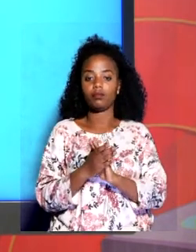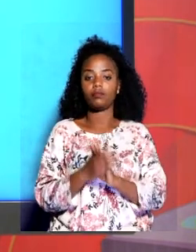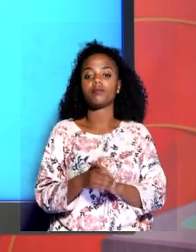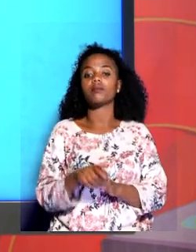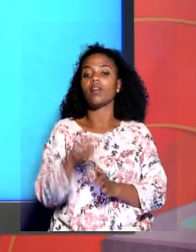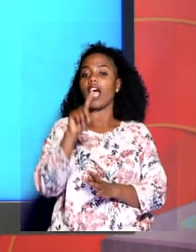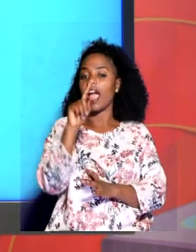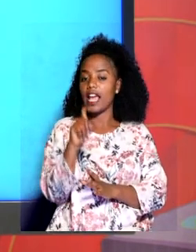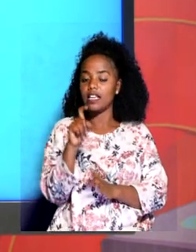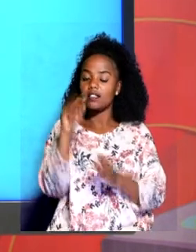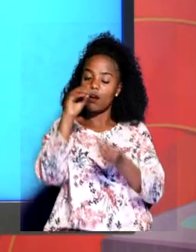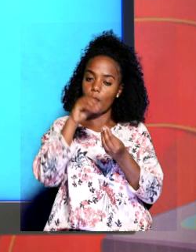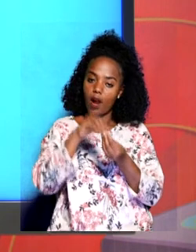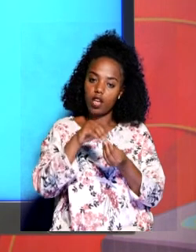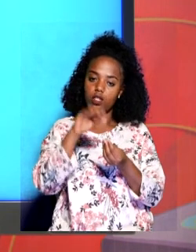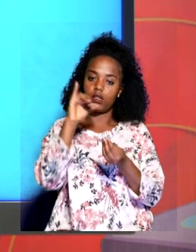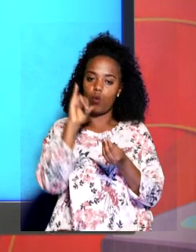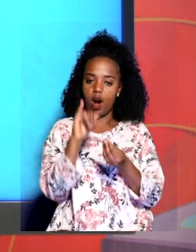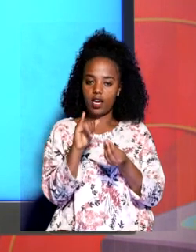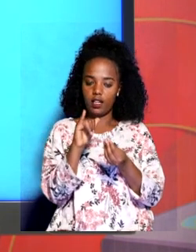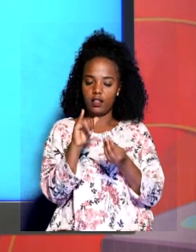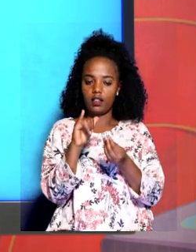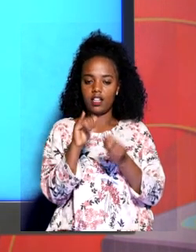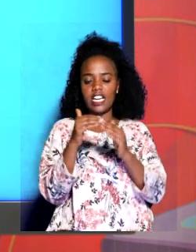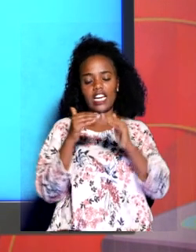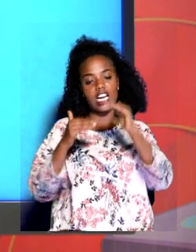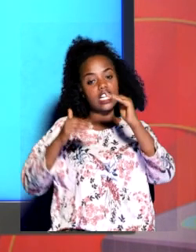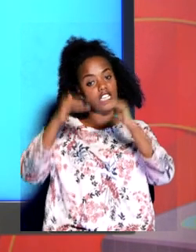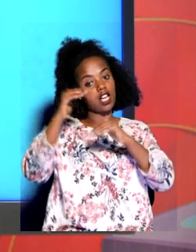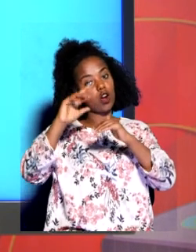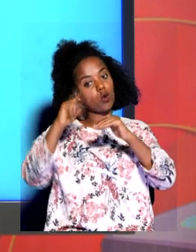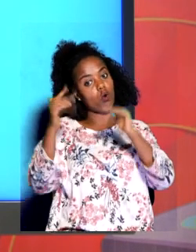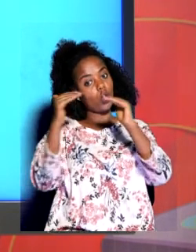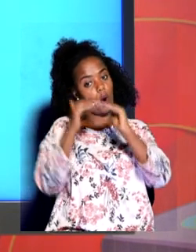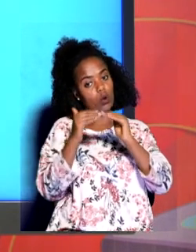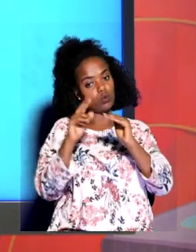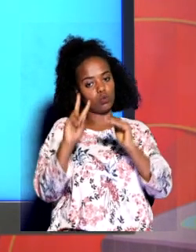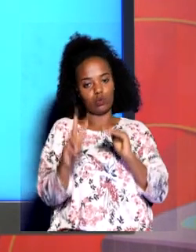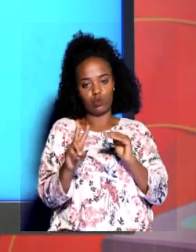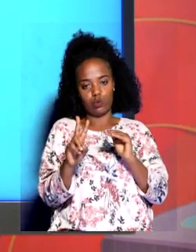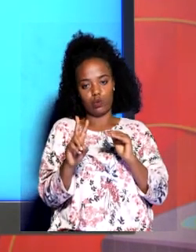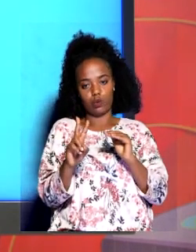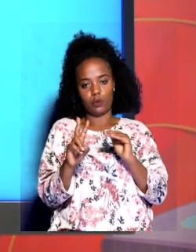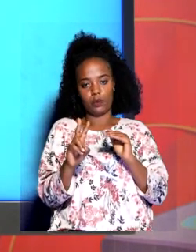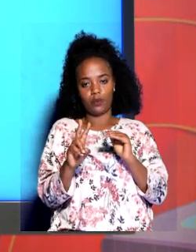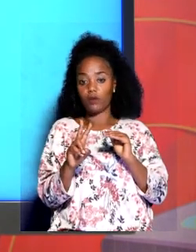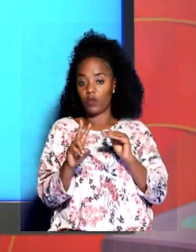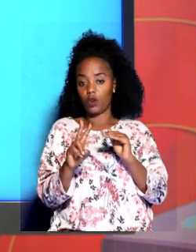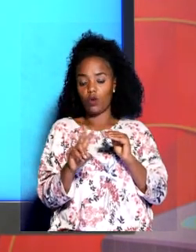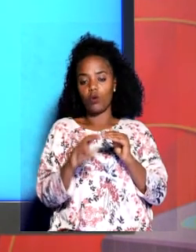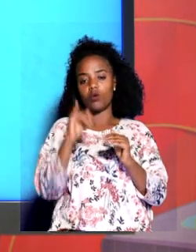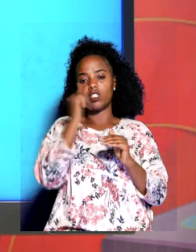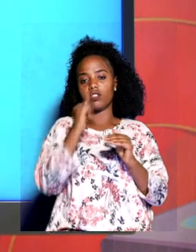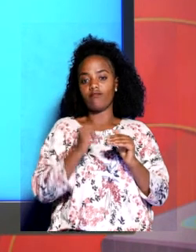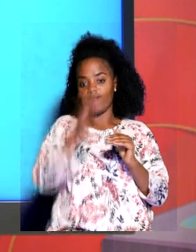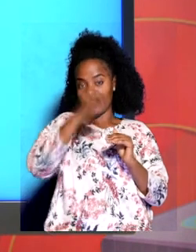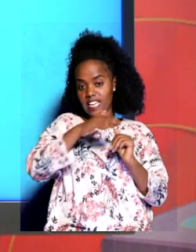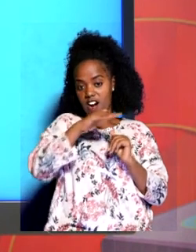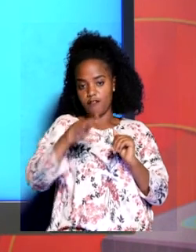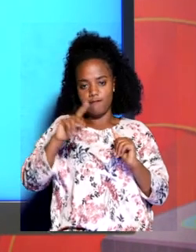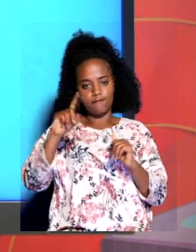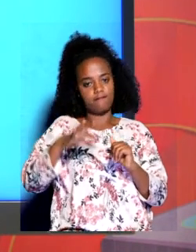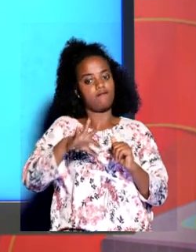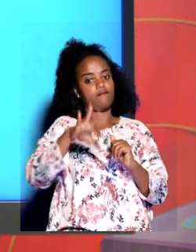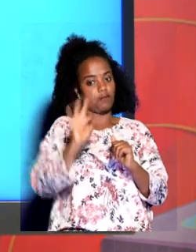x plus y greater than or equal to 2. So to draw the graph of this also, we